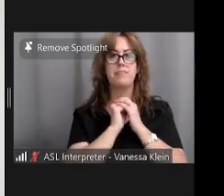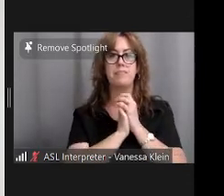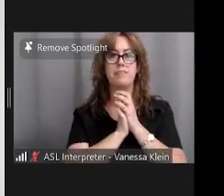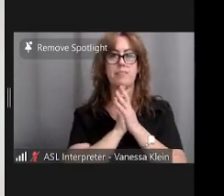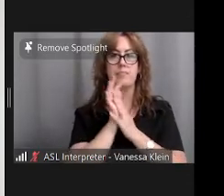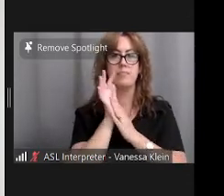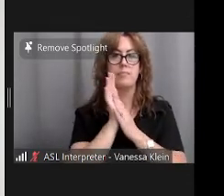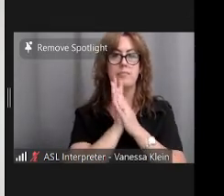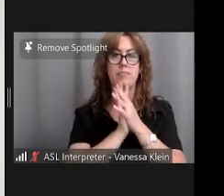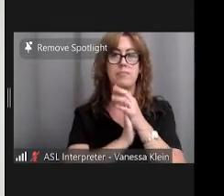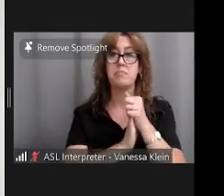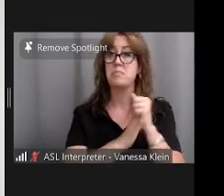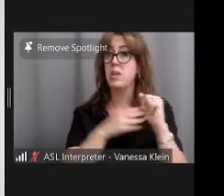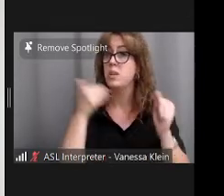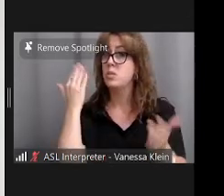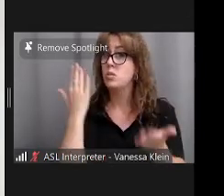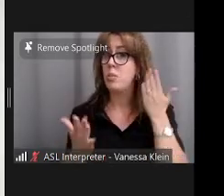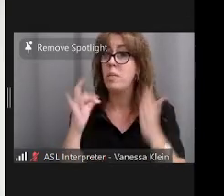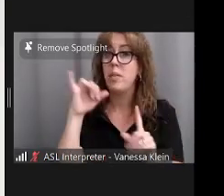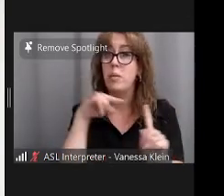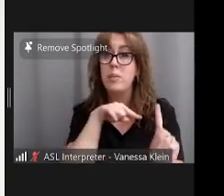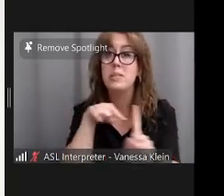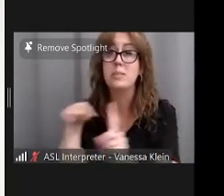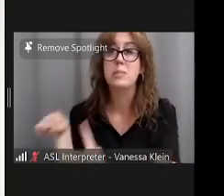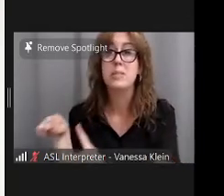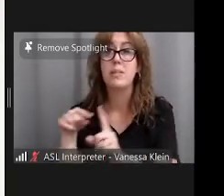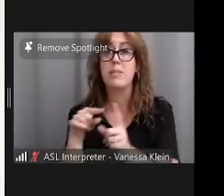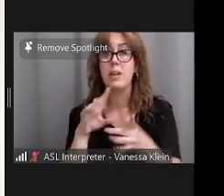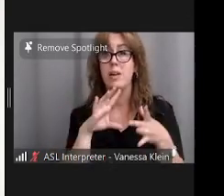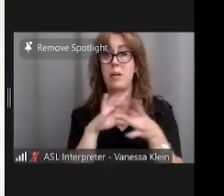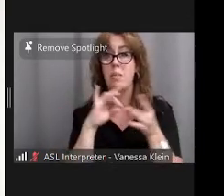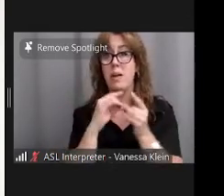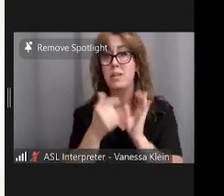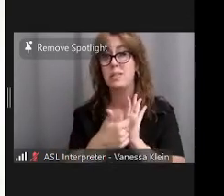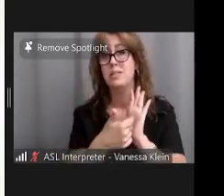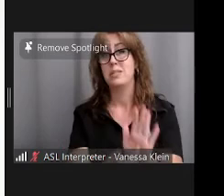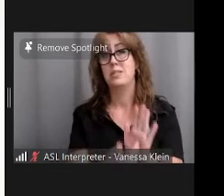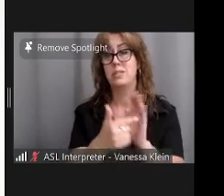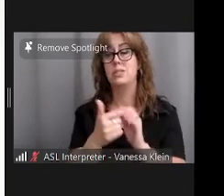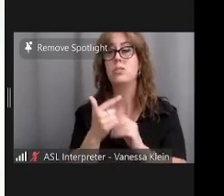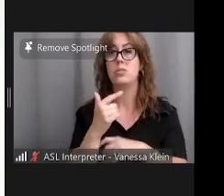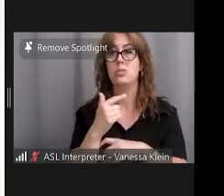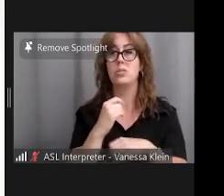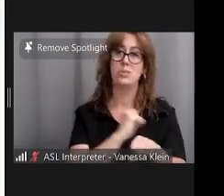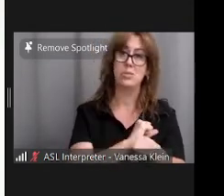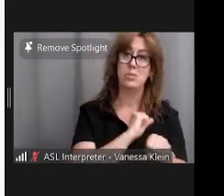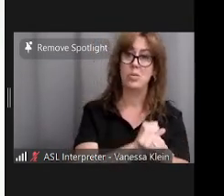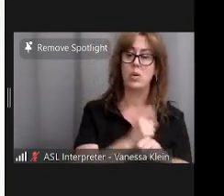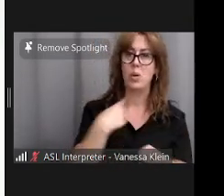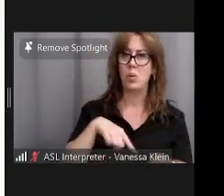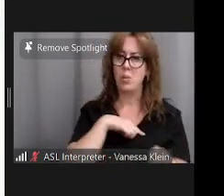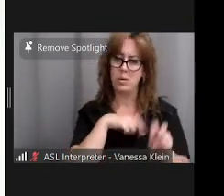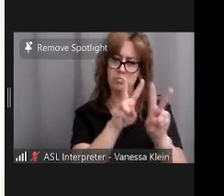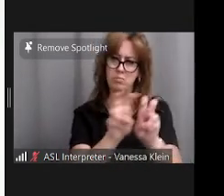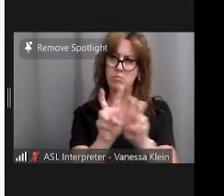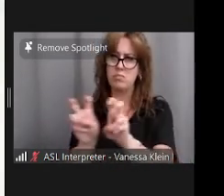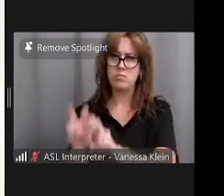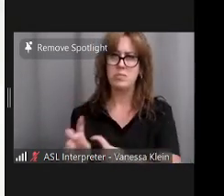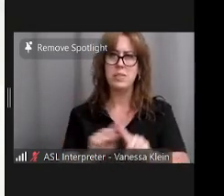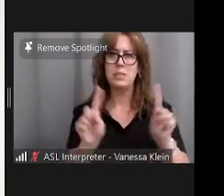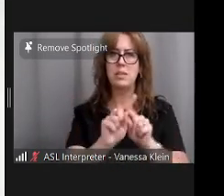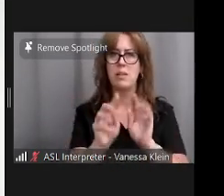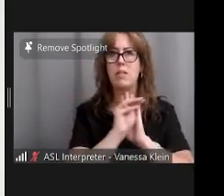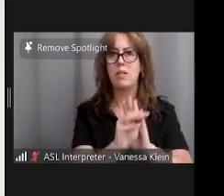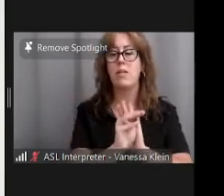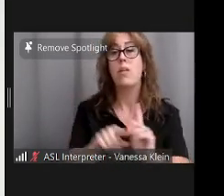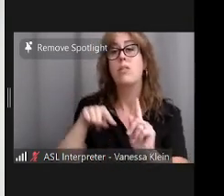explicit message around the work. We looked at other models around the world, like, for example, the Brighton